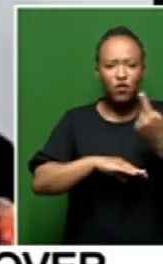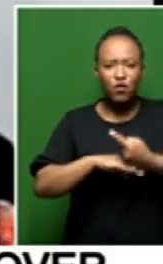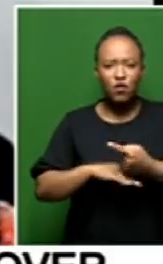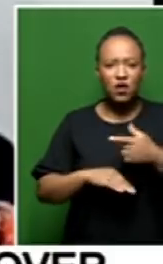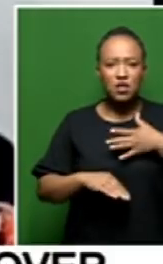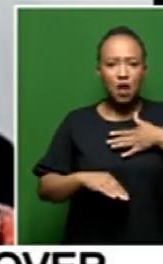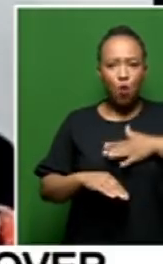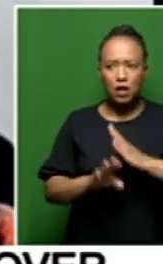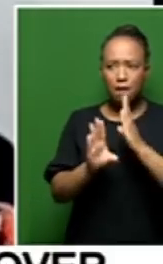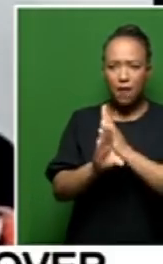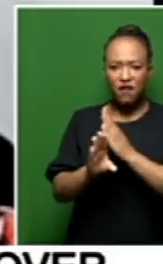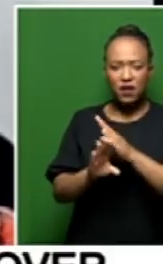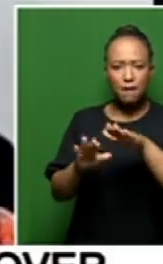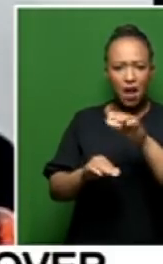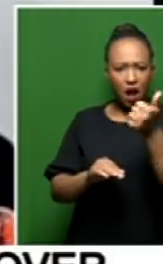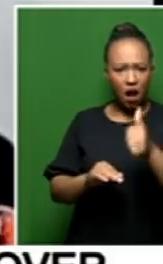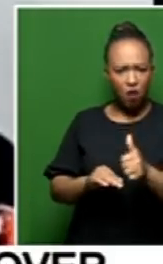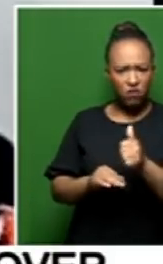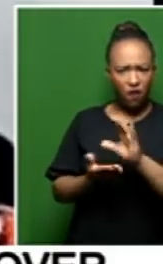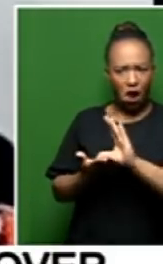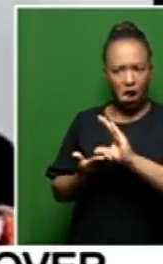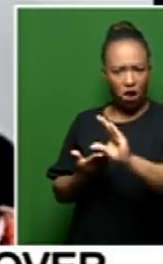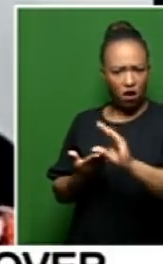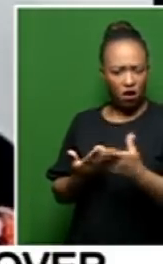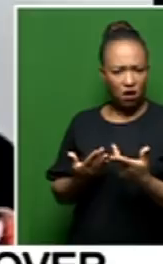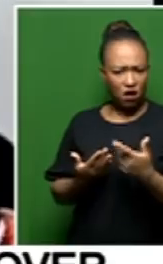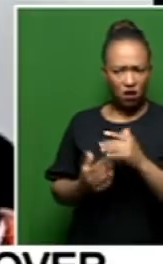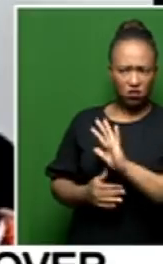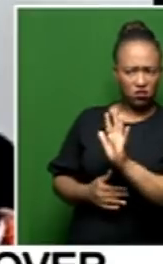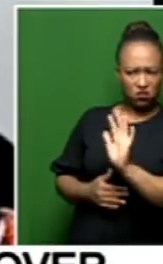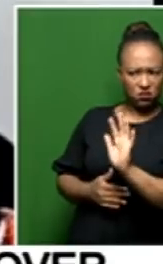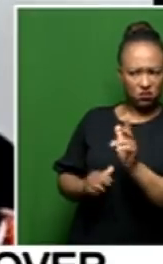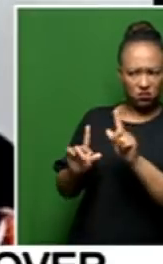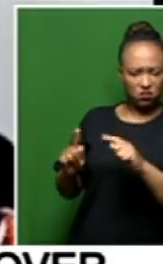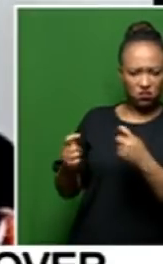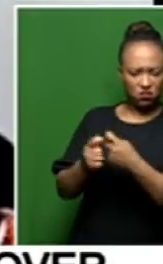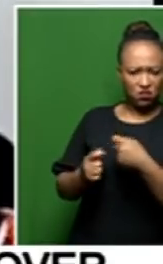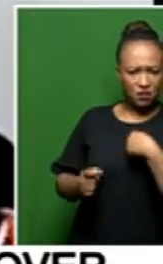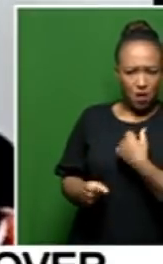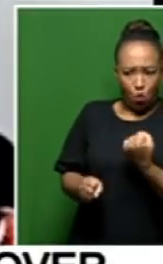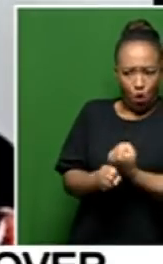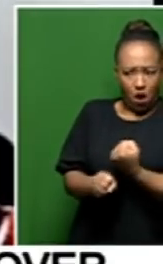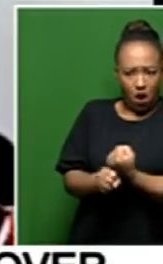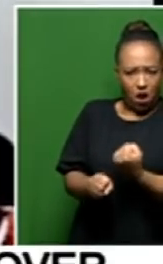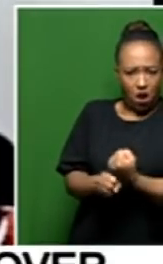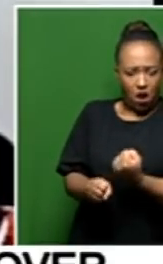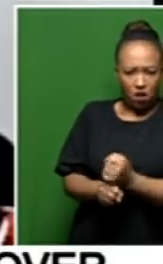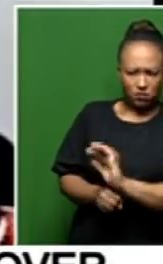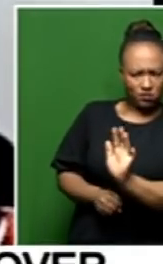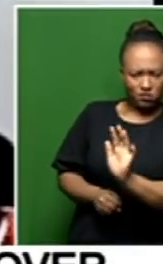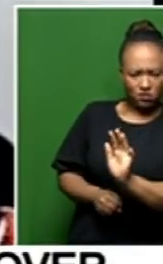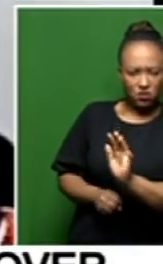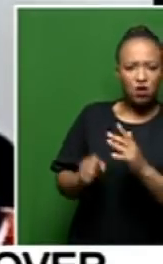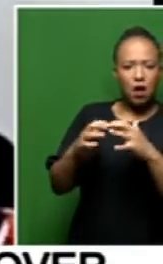my private bank account to put that money in. And I said to my team, no, I didn't work for this money. We need